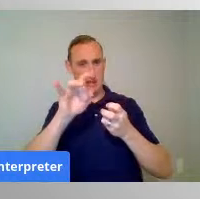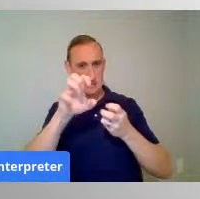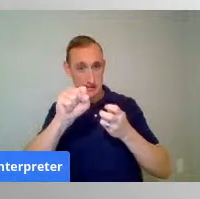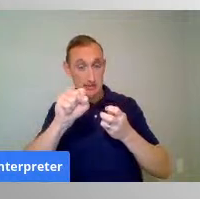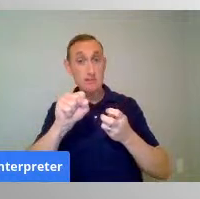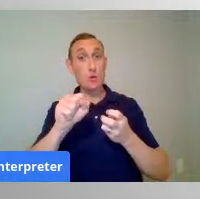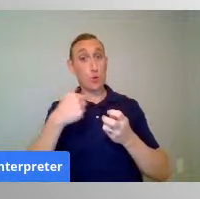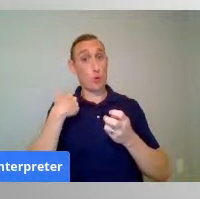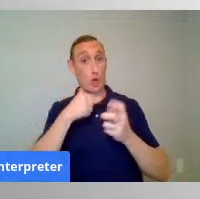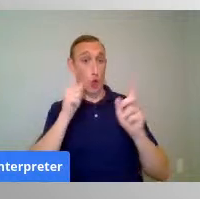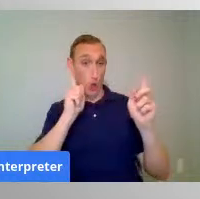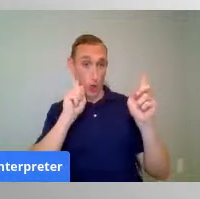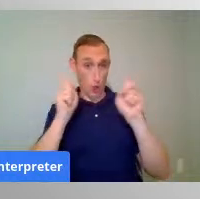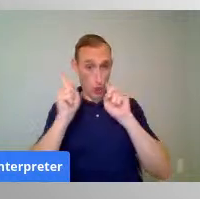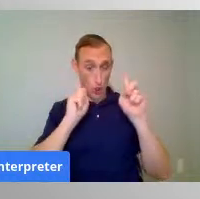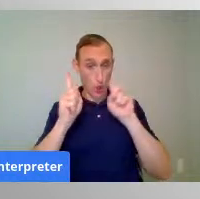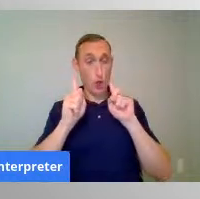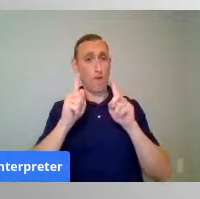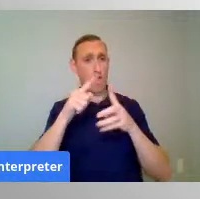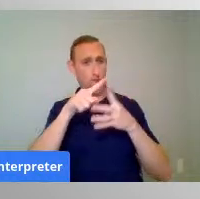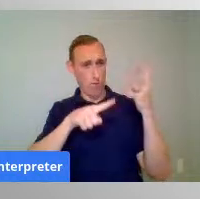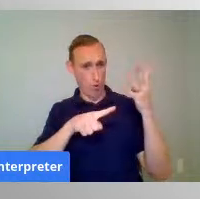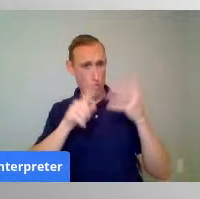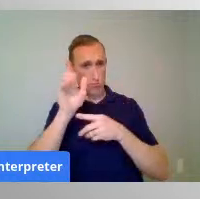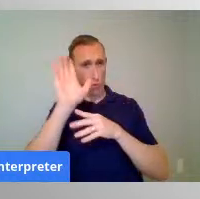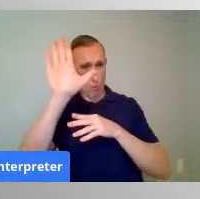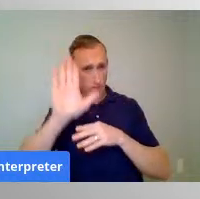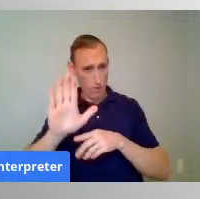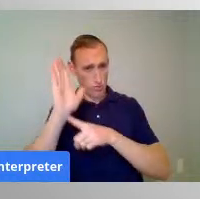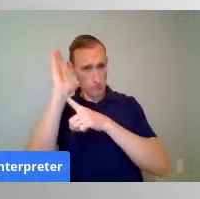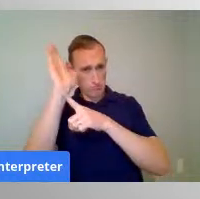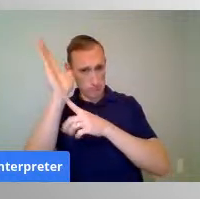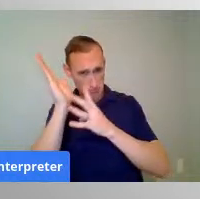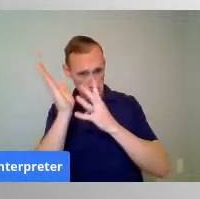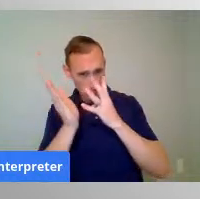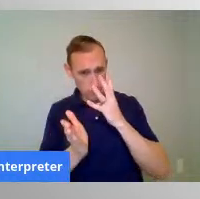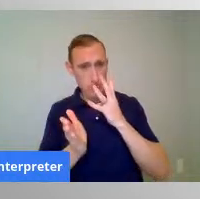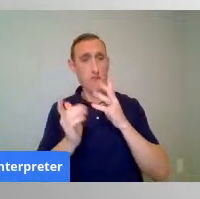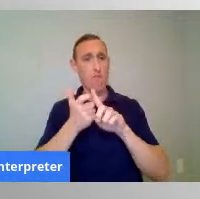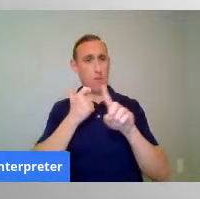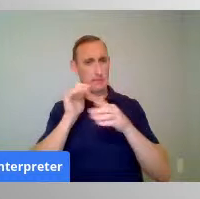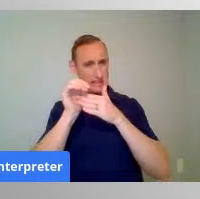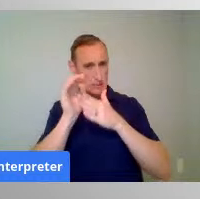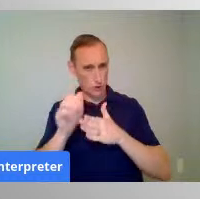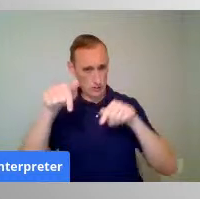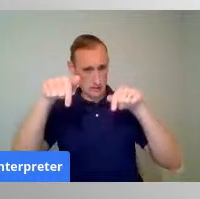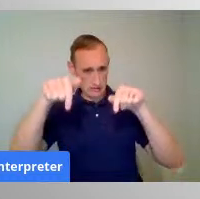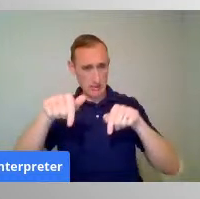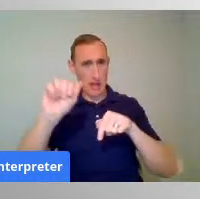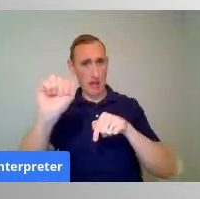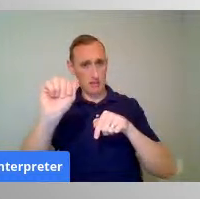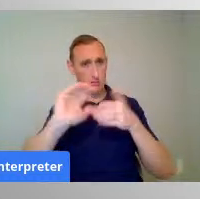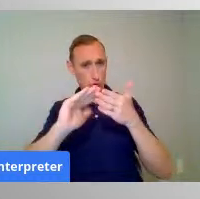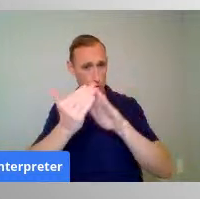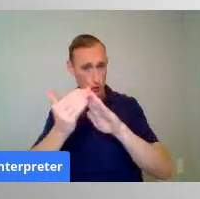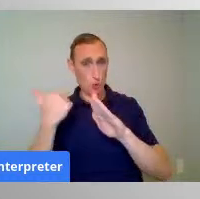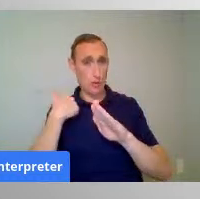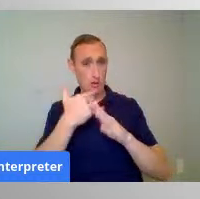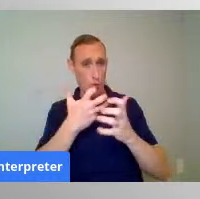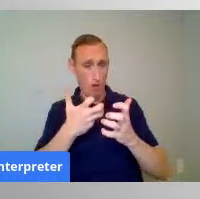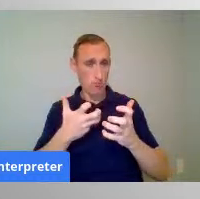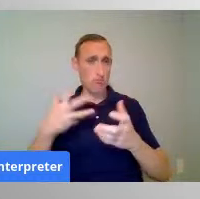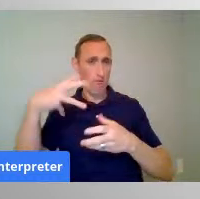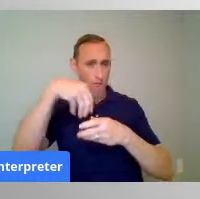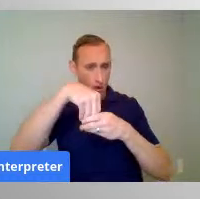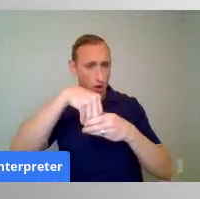from 4 amazing leaders in the community, in the district, in Athens, Clark County, and UGA. So now we want to engage in a conversation and discussion